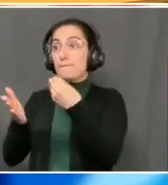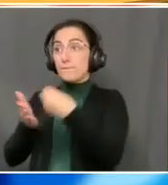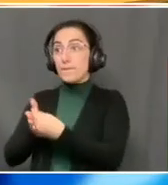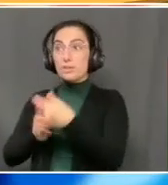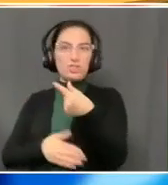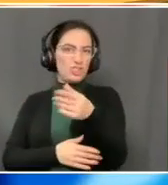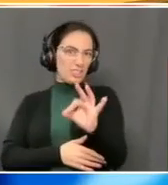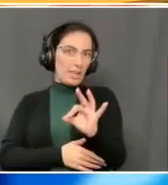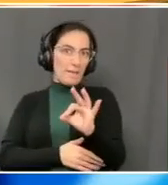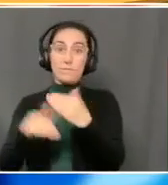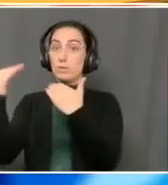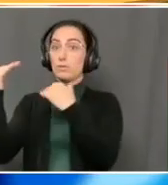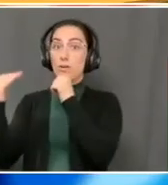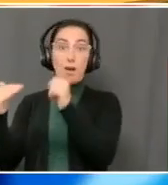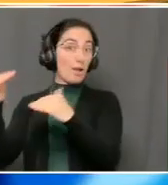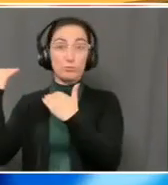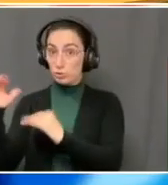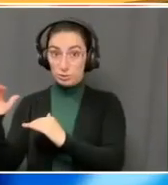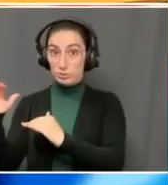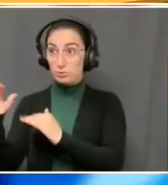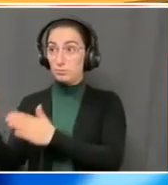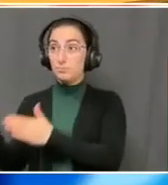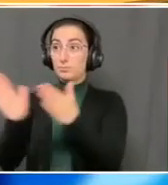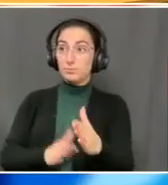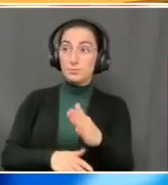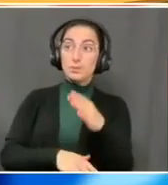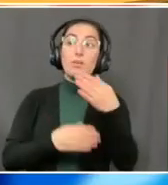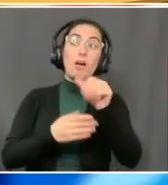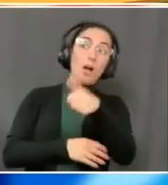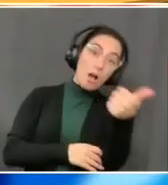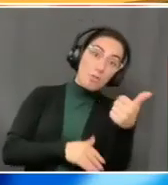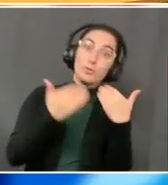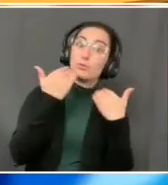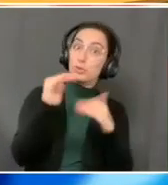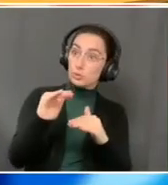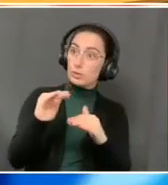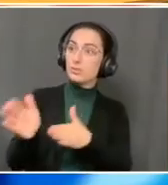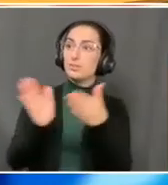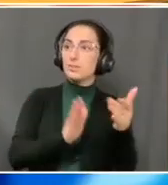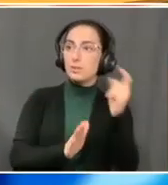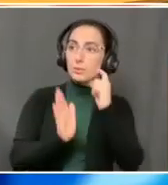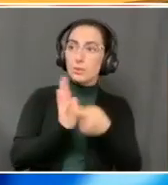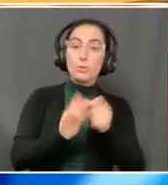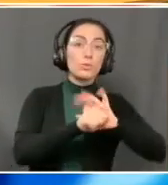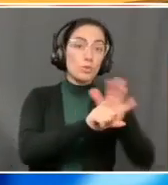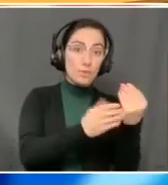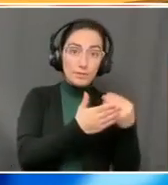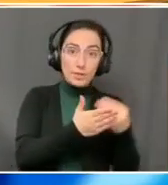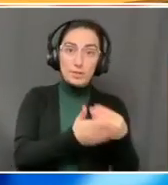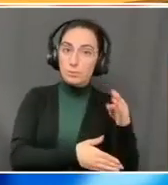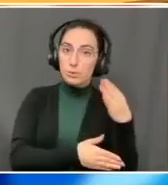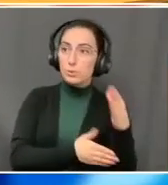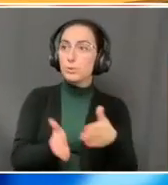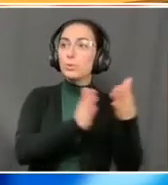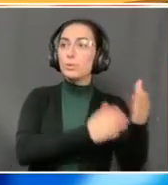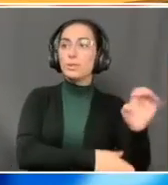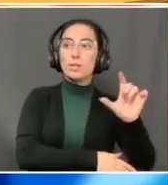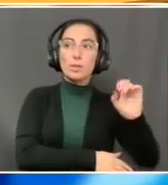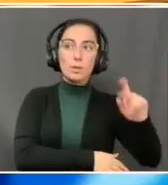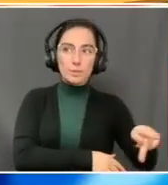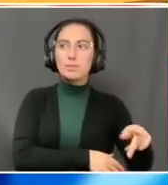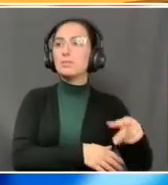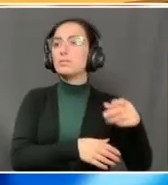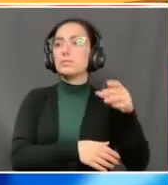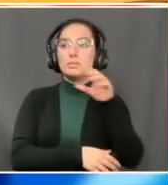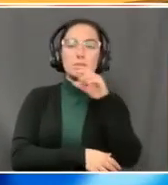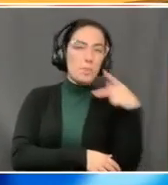is restricted, but you'll see that, again, the COVID funds and the ELOP funds are called out. And you'll see a very similar